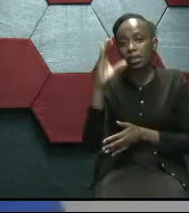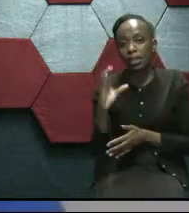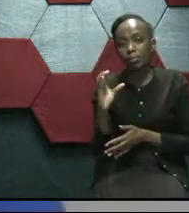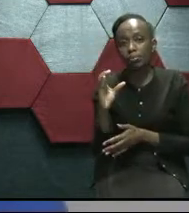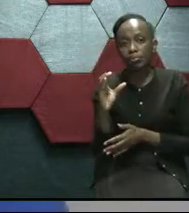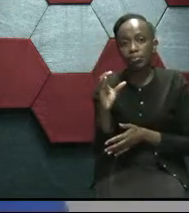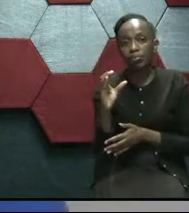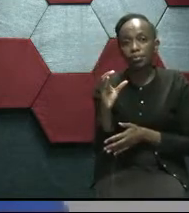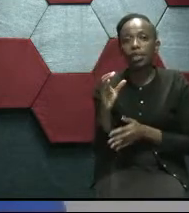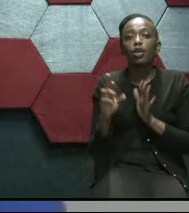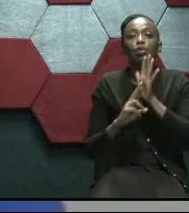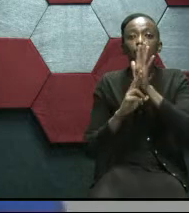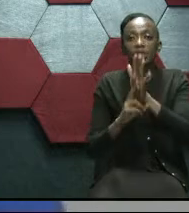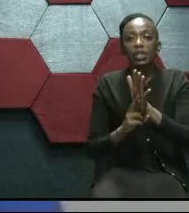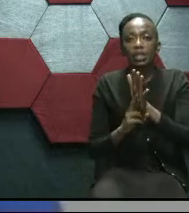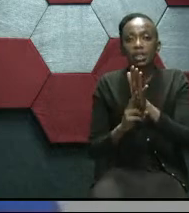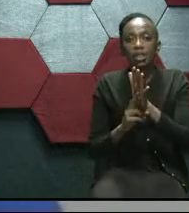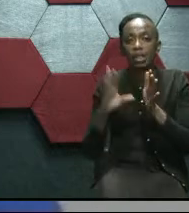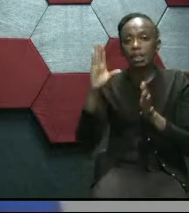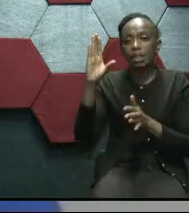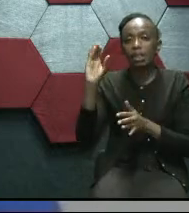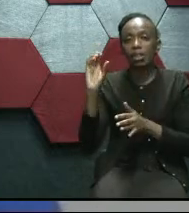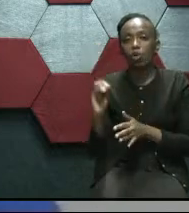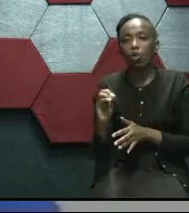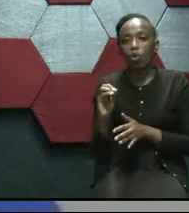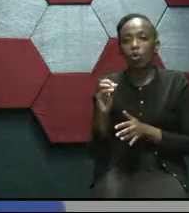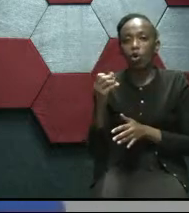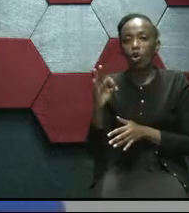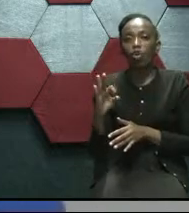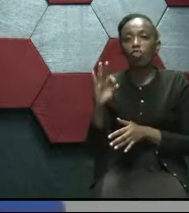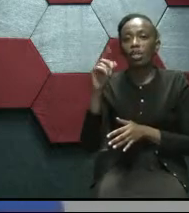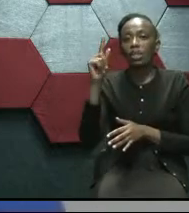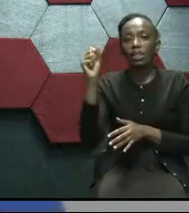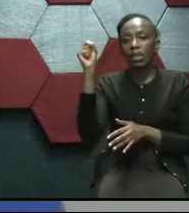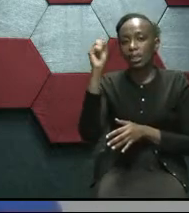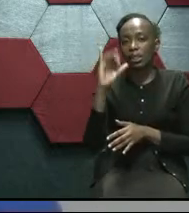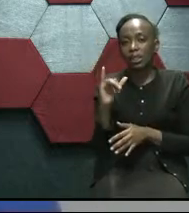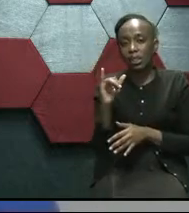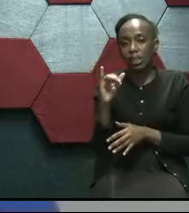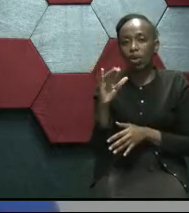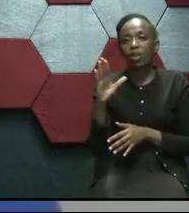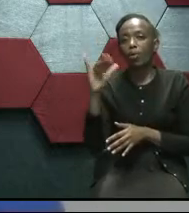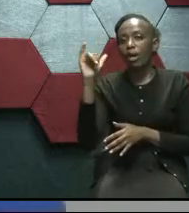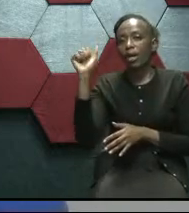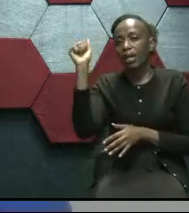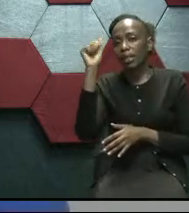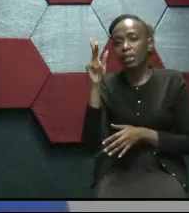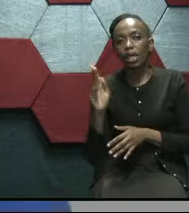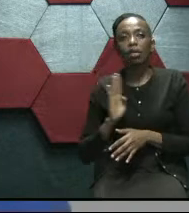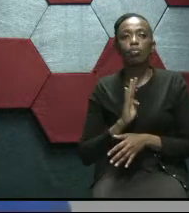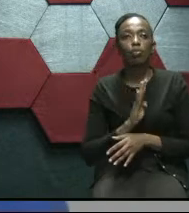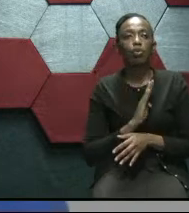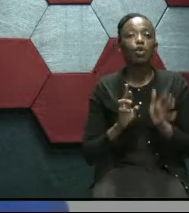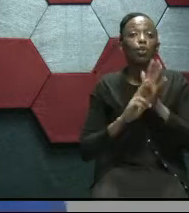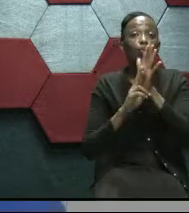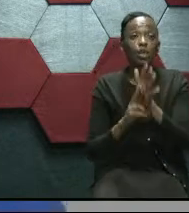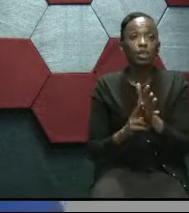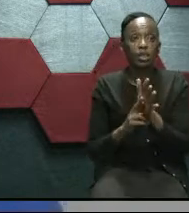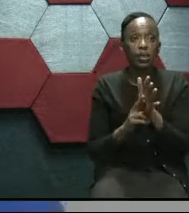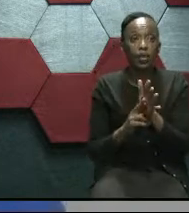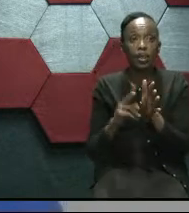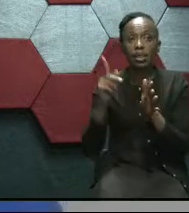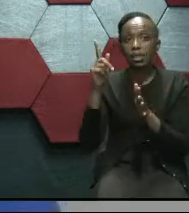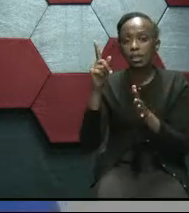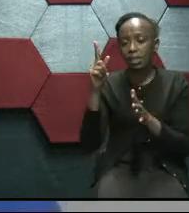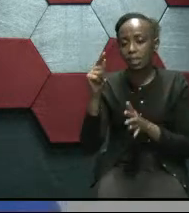Commission, representing the CEO of TSC on the YSK board. On behalf of the Teacher